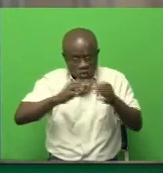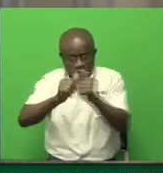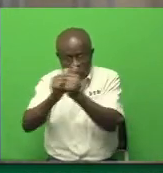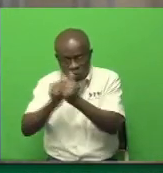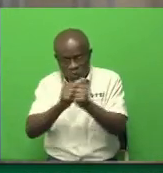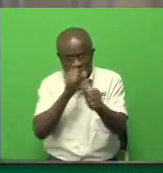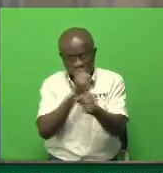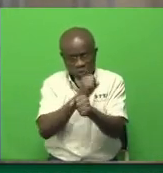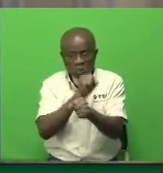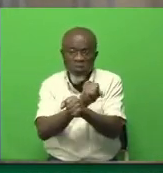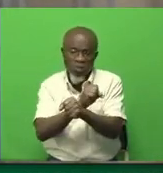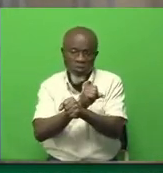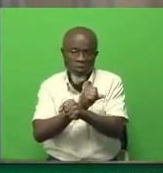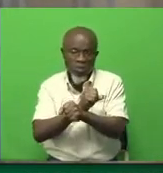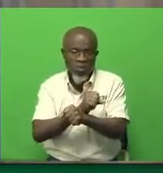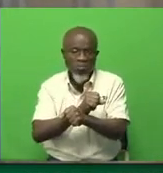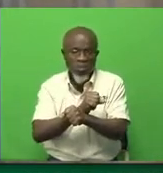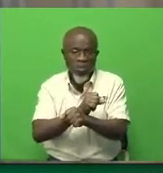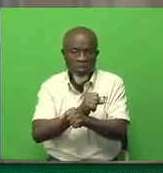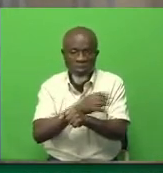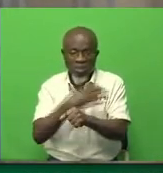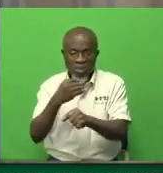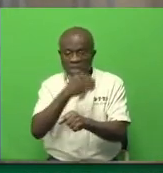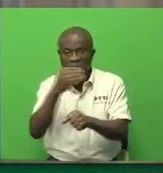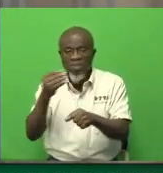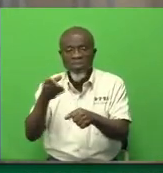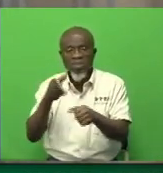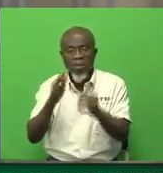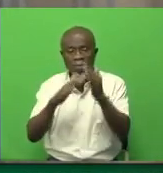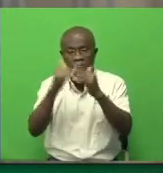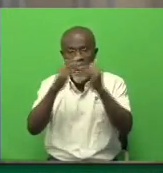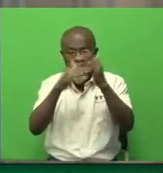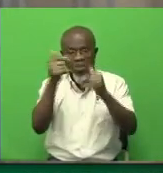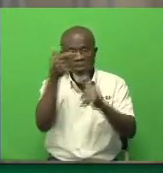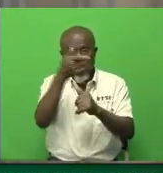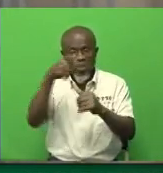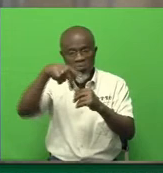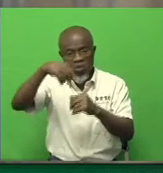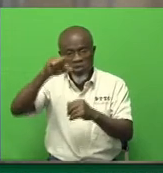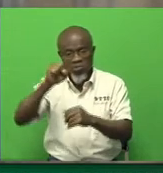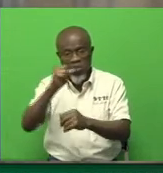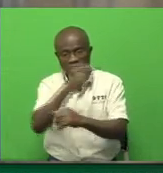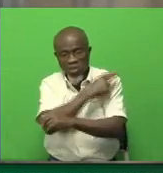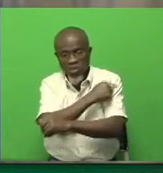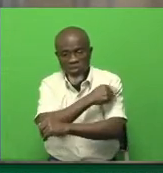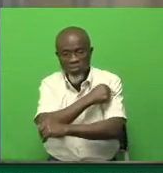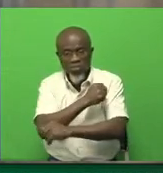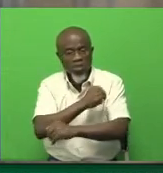that is still not constructed after seven years of your government